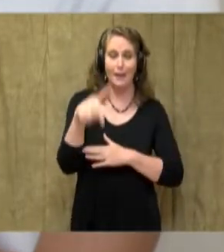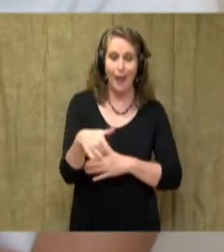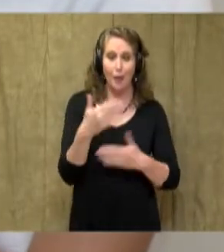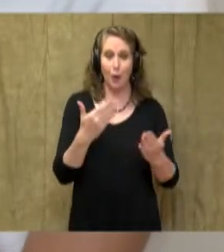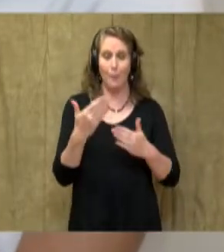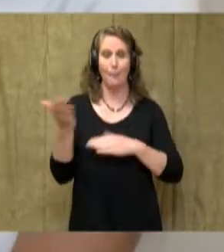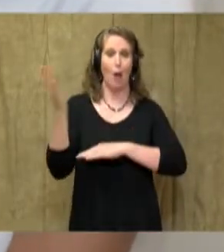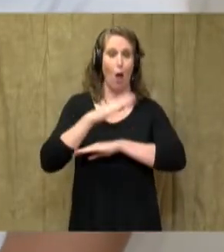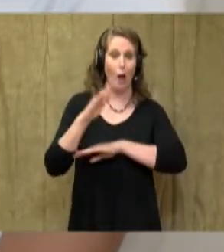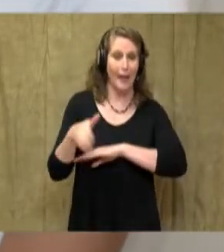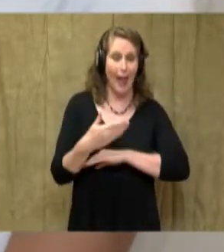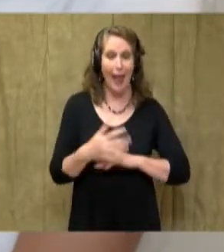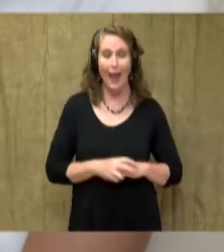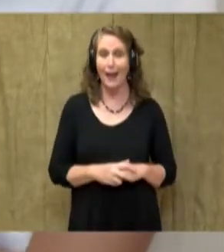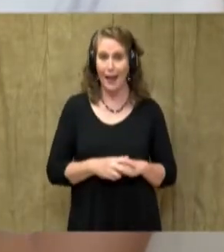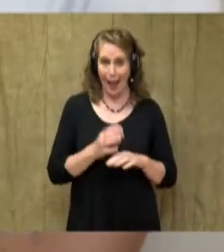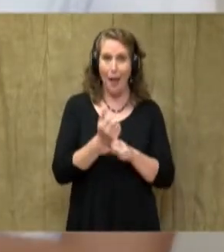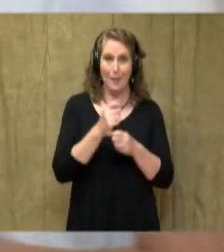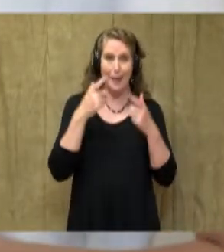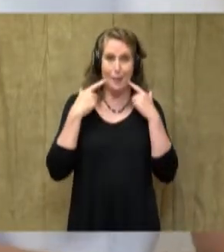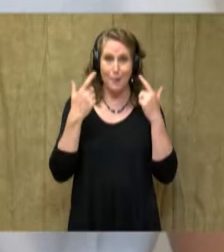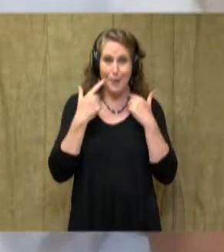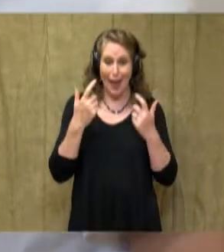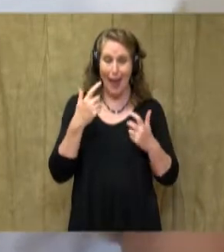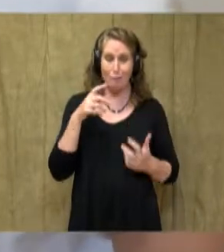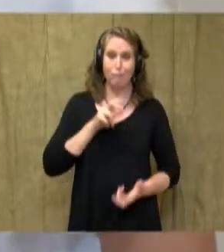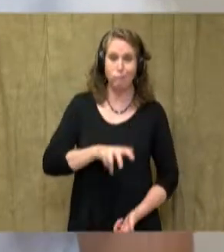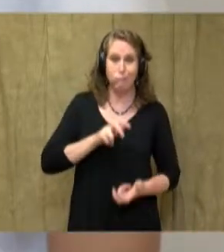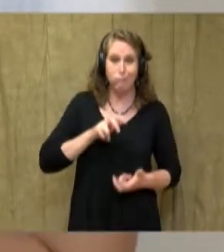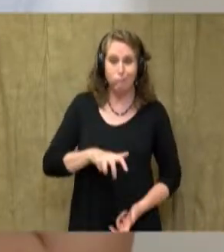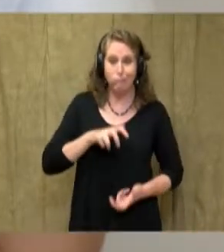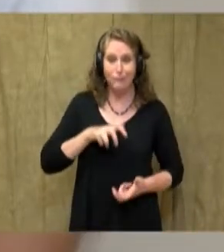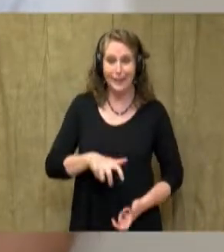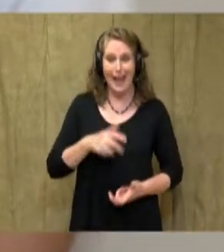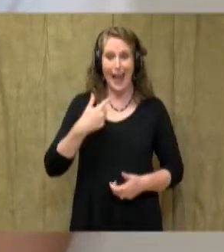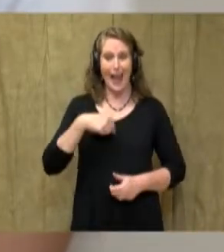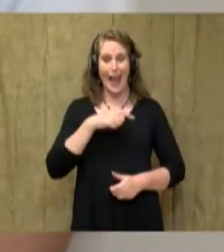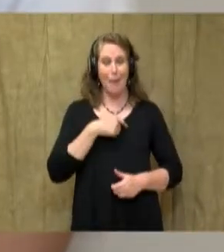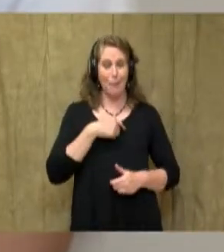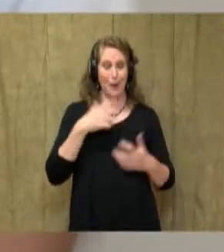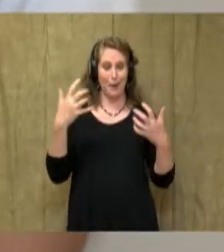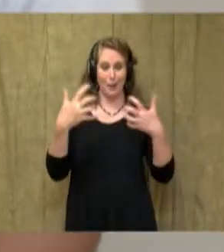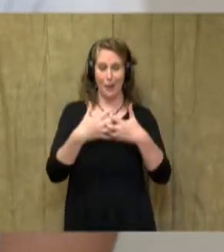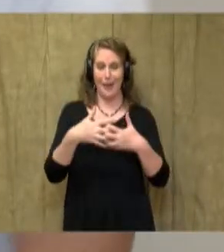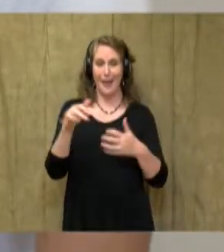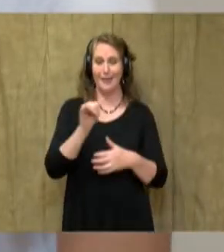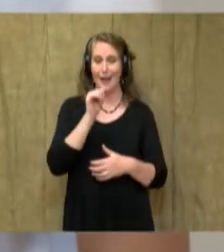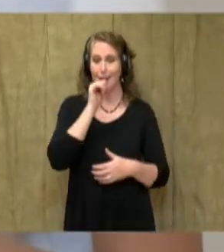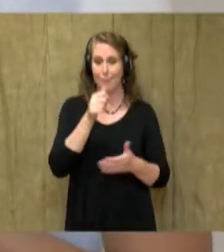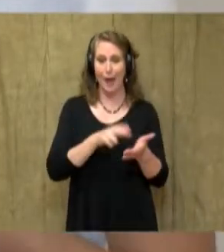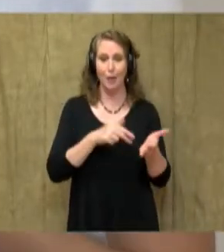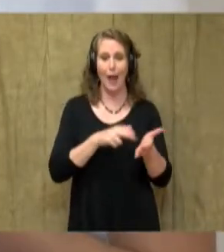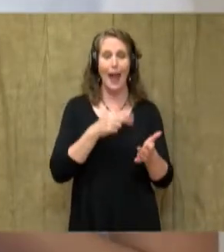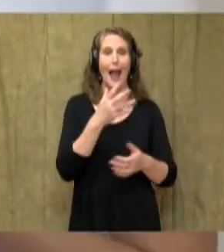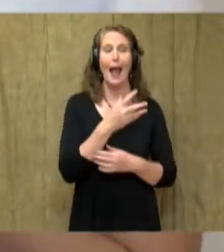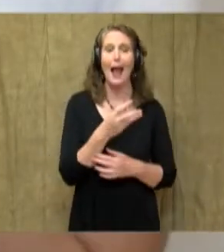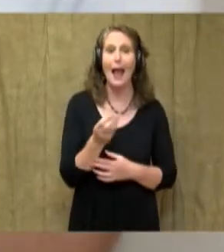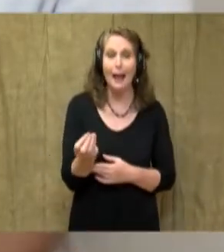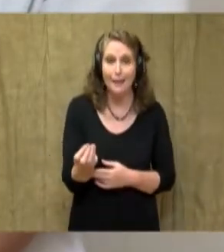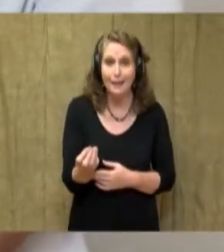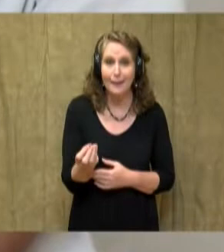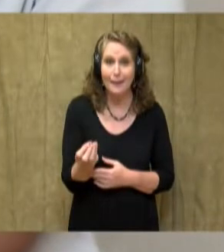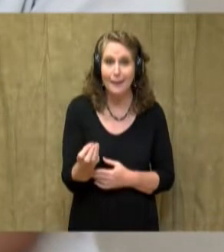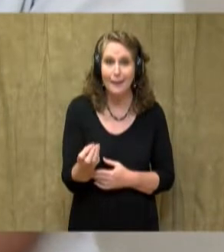all day. I'll make you chuckle deep down in your belly, and we'll go together like peanut butter